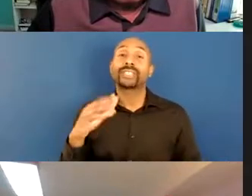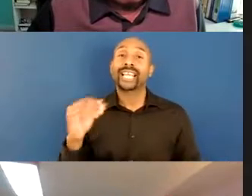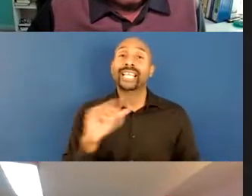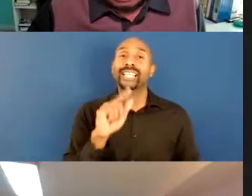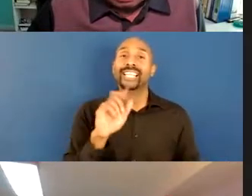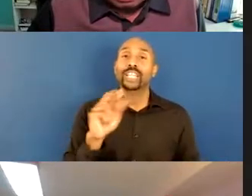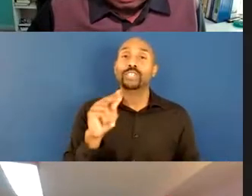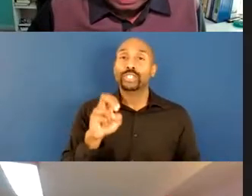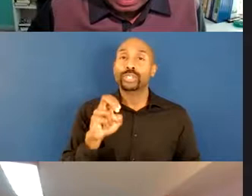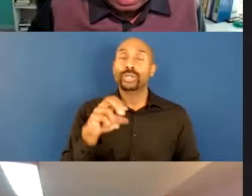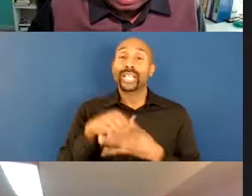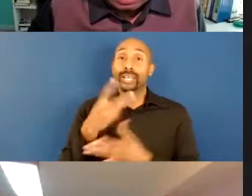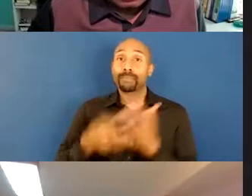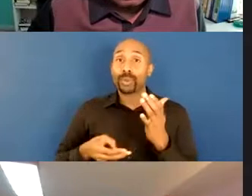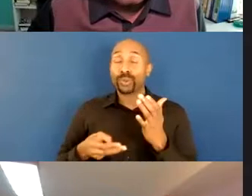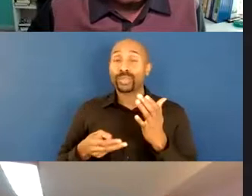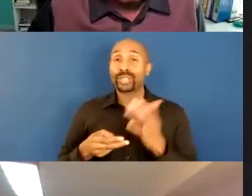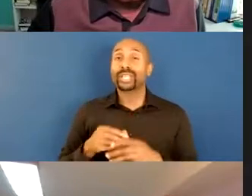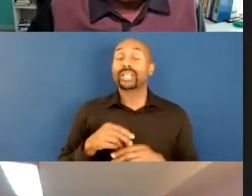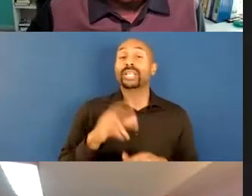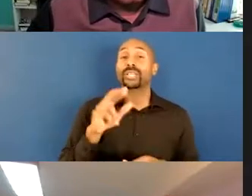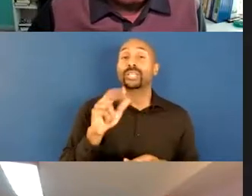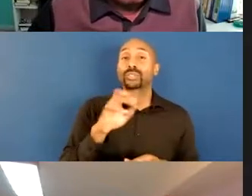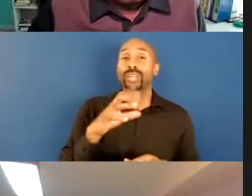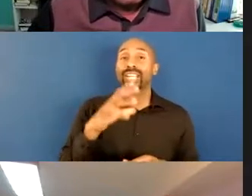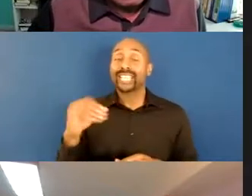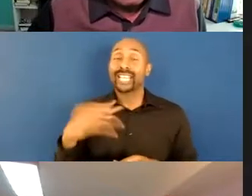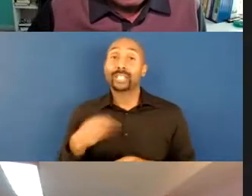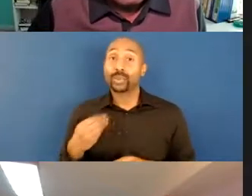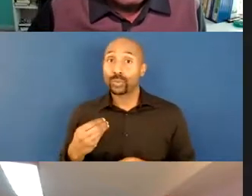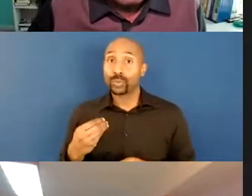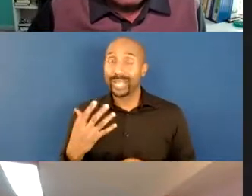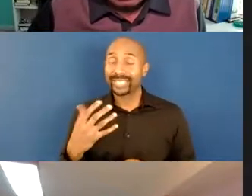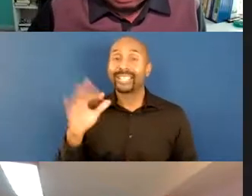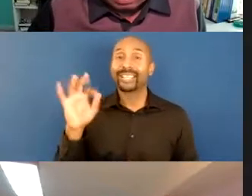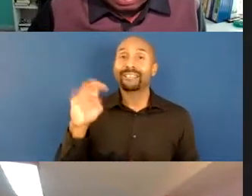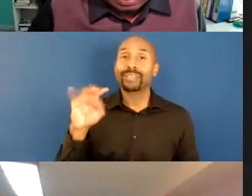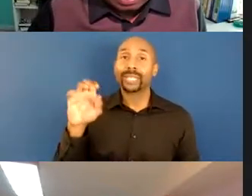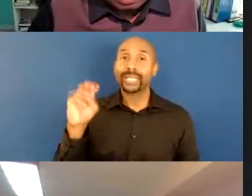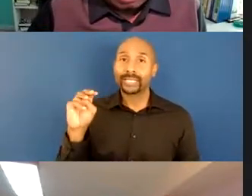feminism. And notwithstanding their contributions, you decided